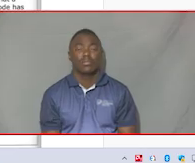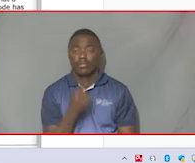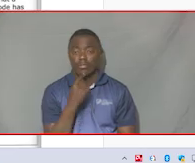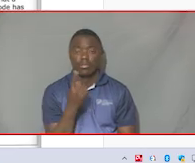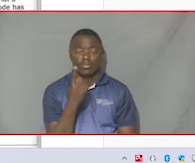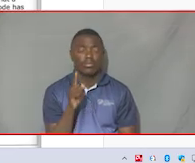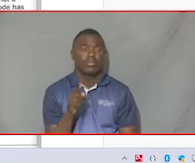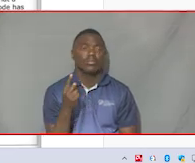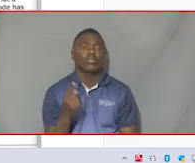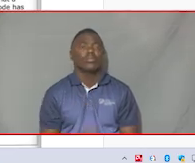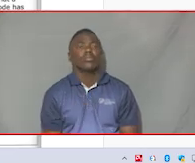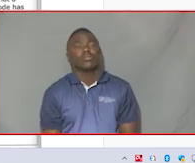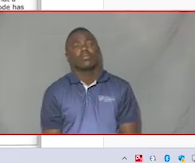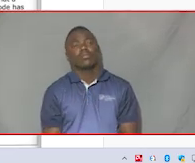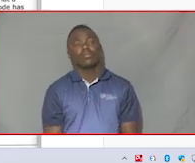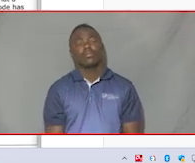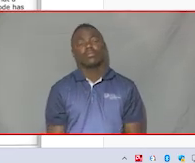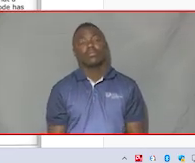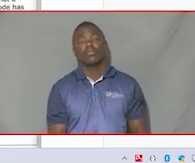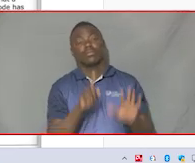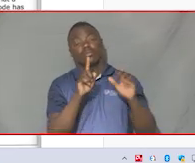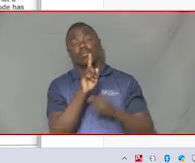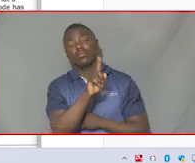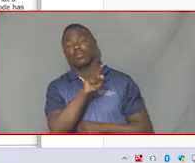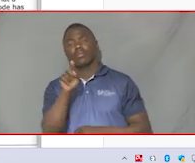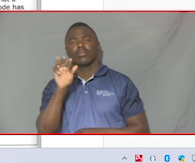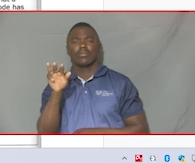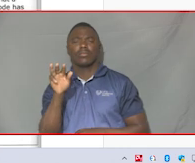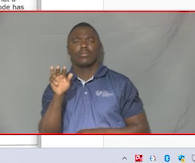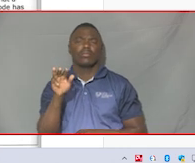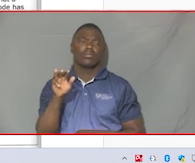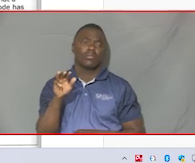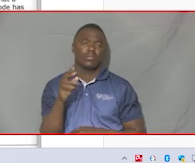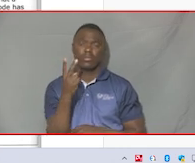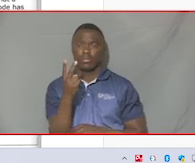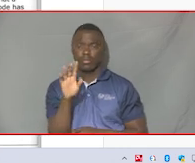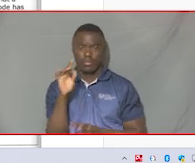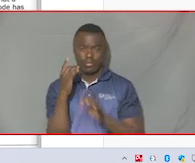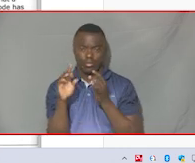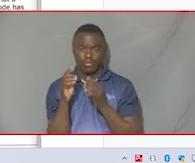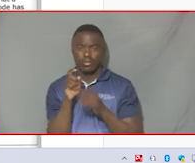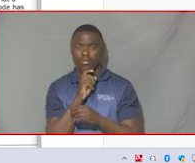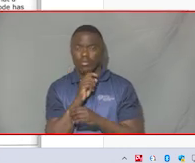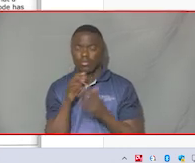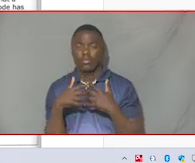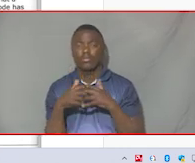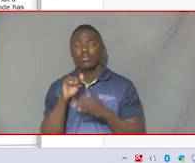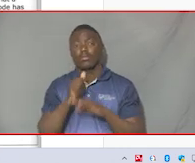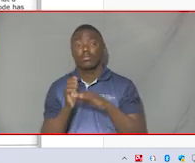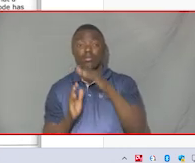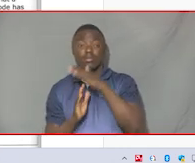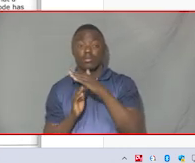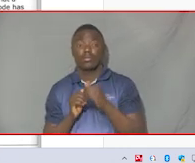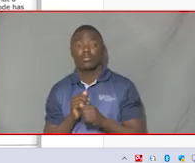the numbers 1 up to 9, how many 2-digit numbers can be formed using the numbers above?